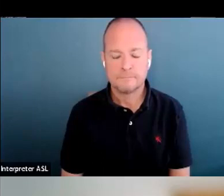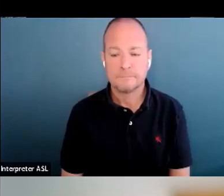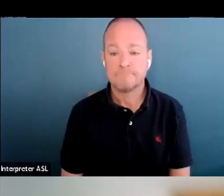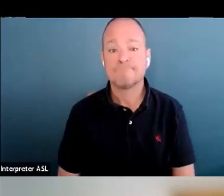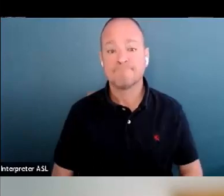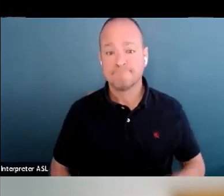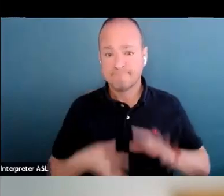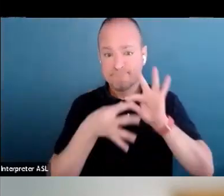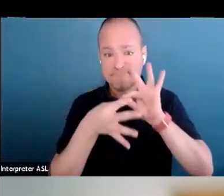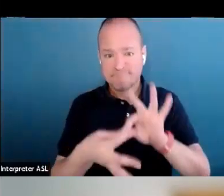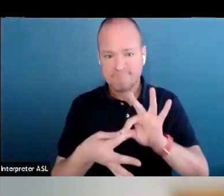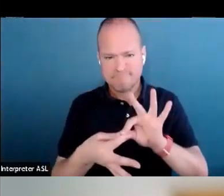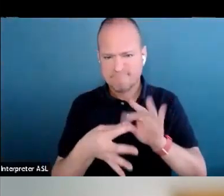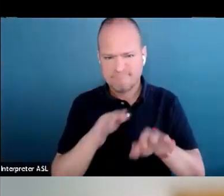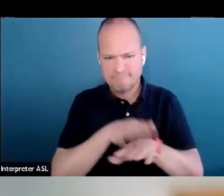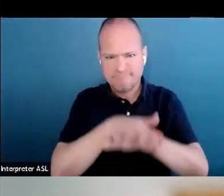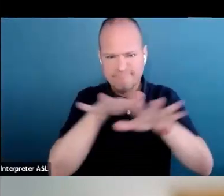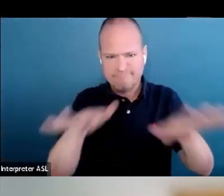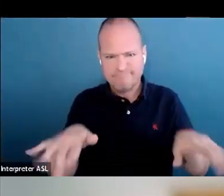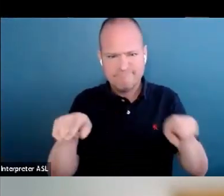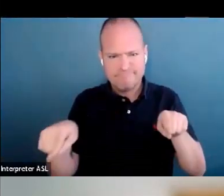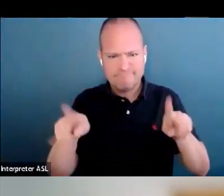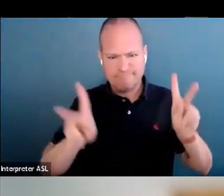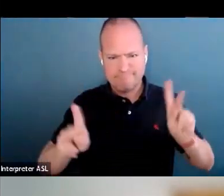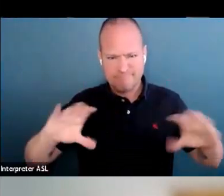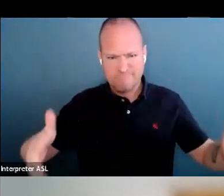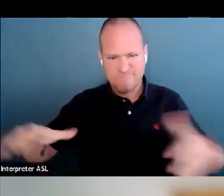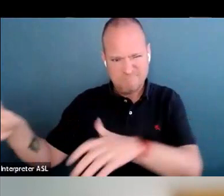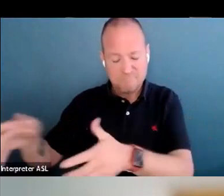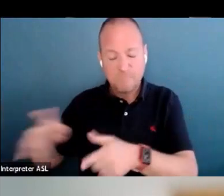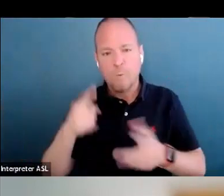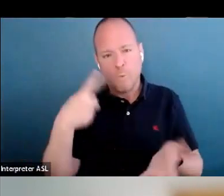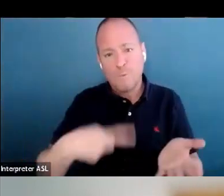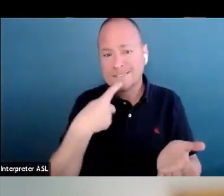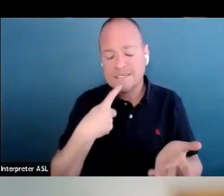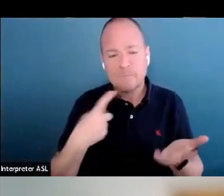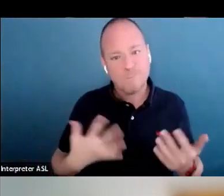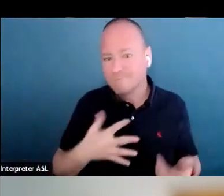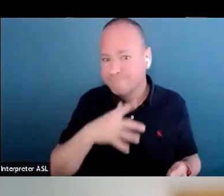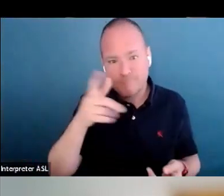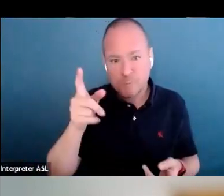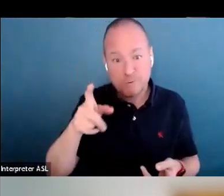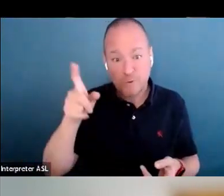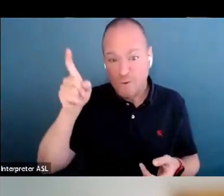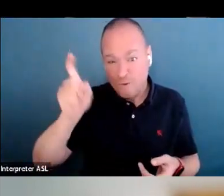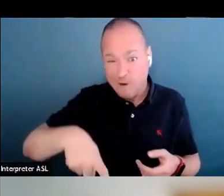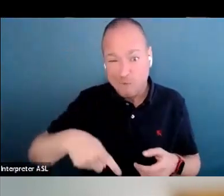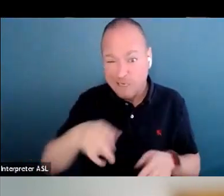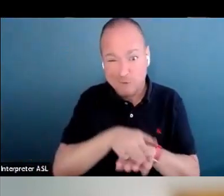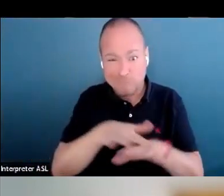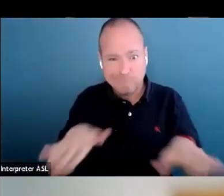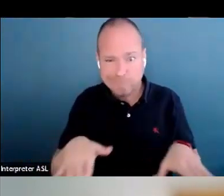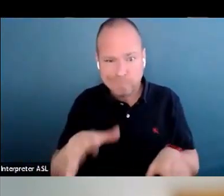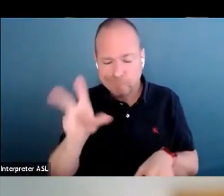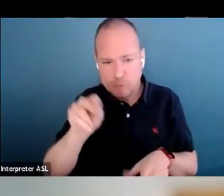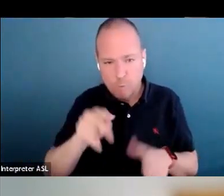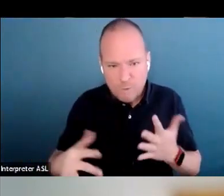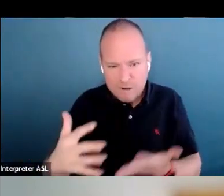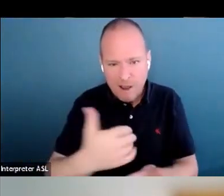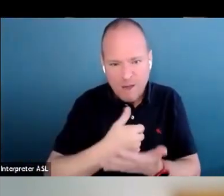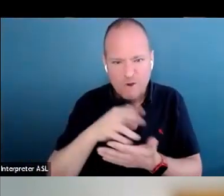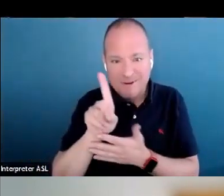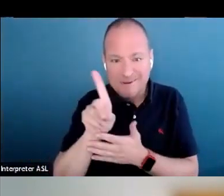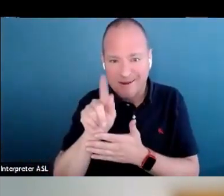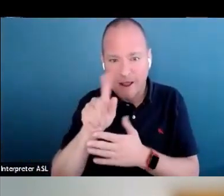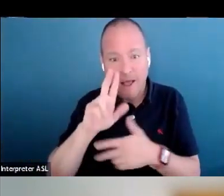In terms of distinguishing the populations, part of what we argue is that we do not necessarily need to. We need to gather data on